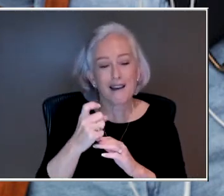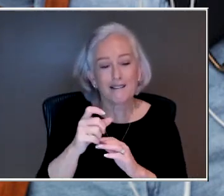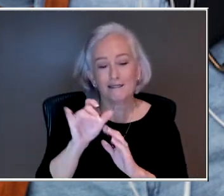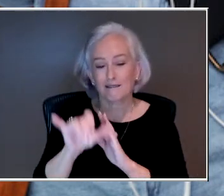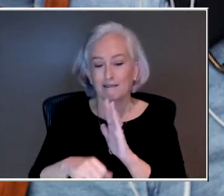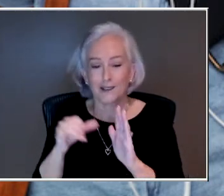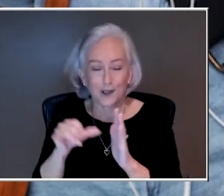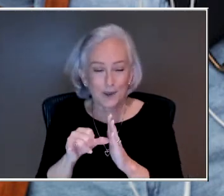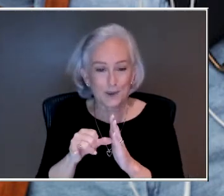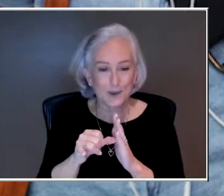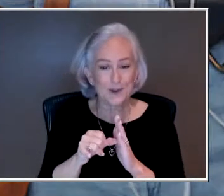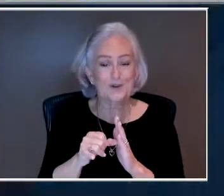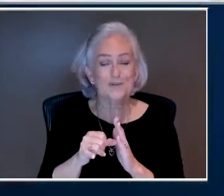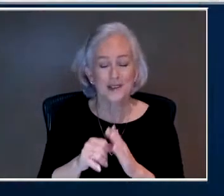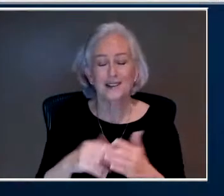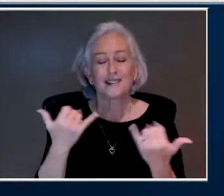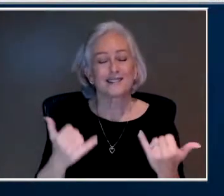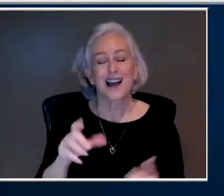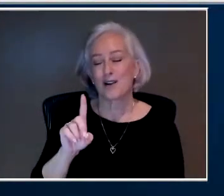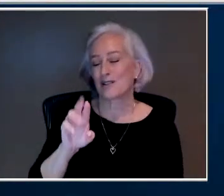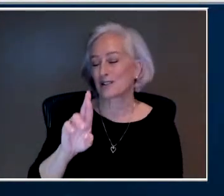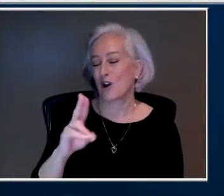Dana Hawkinson, Medical Director of